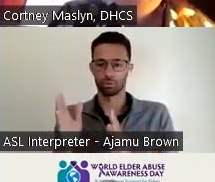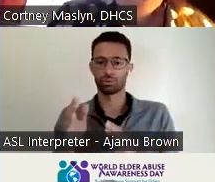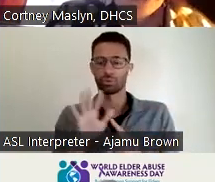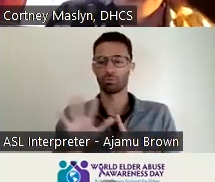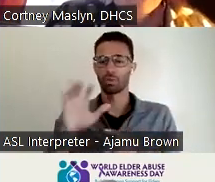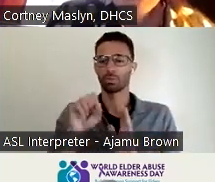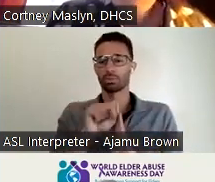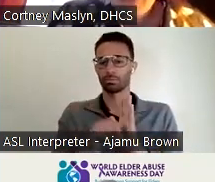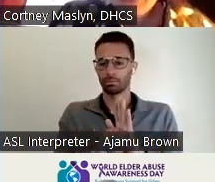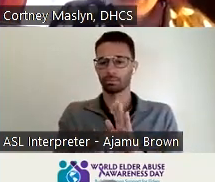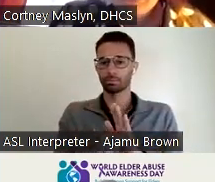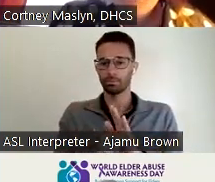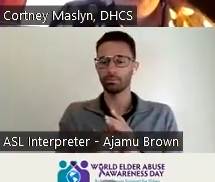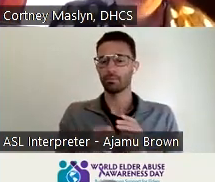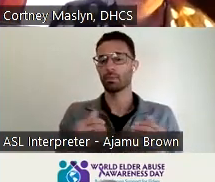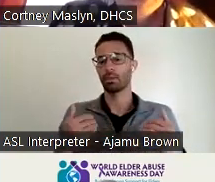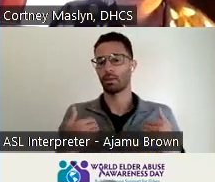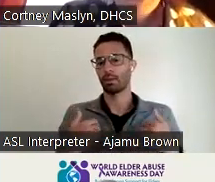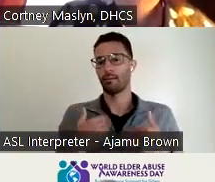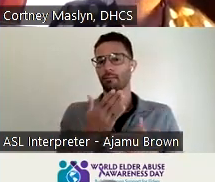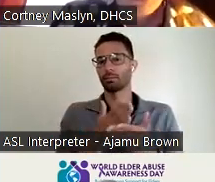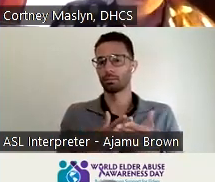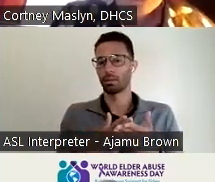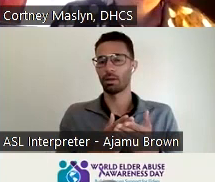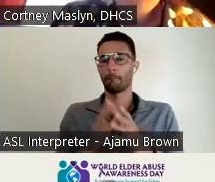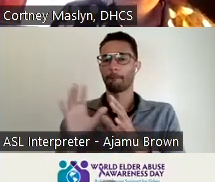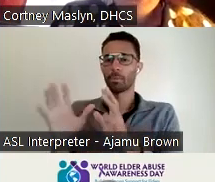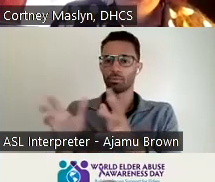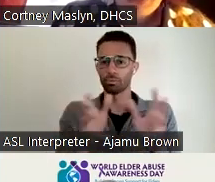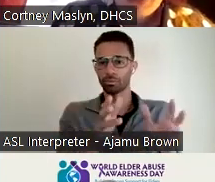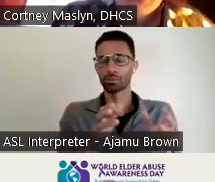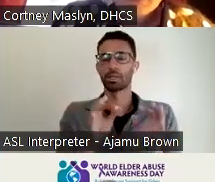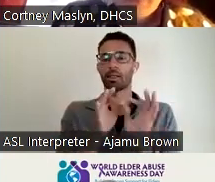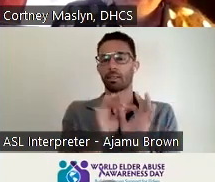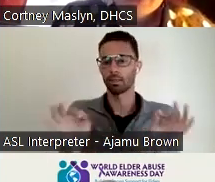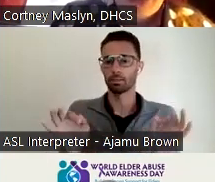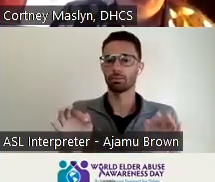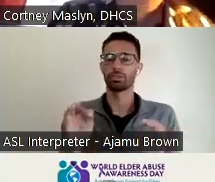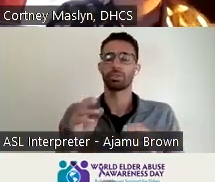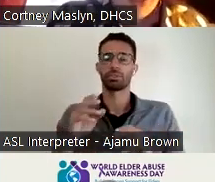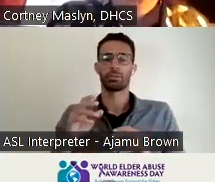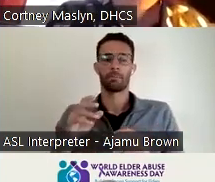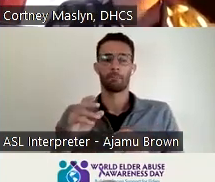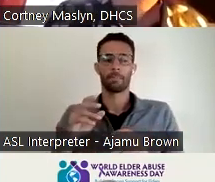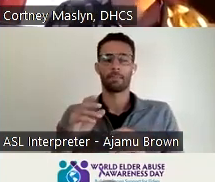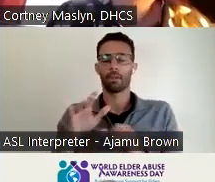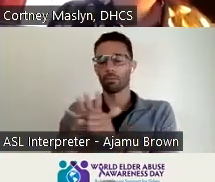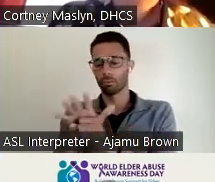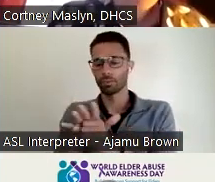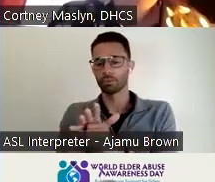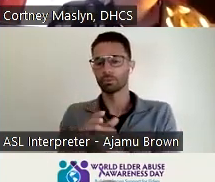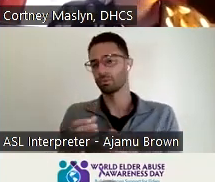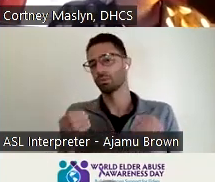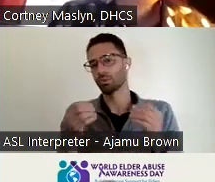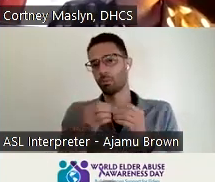we've narrowed it down to some locations, some populations, and some languages, and just really want to highlight those efforts. More to come. This is still,